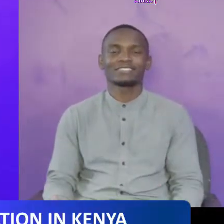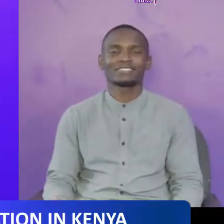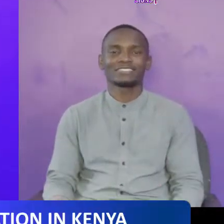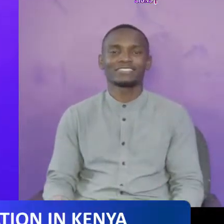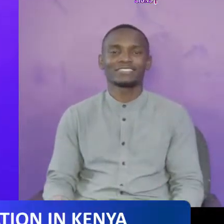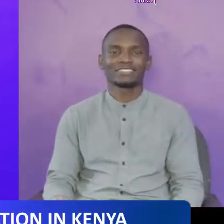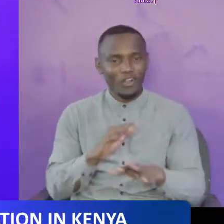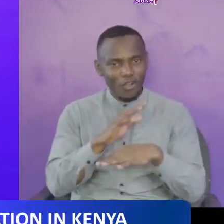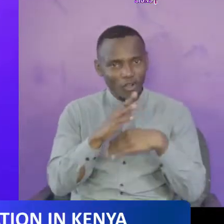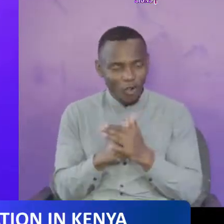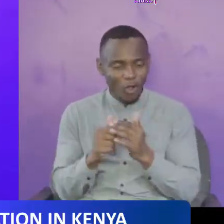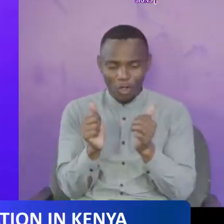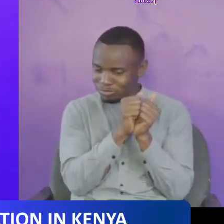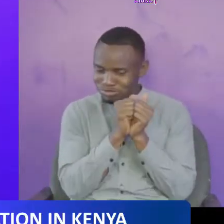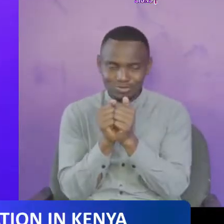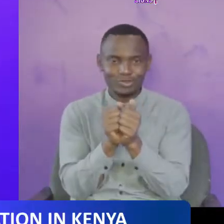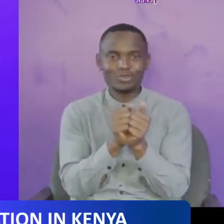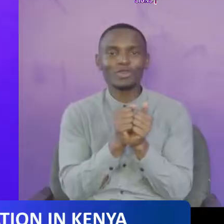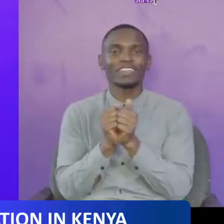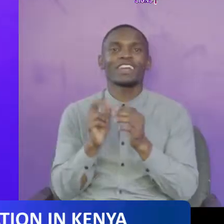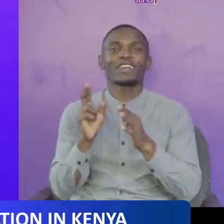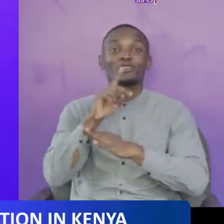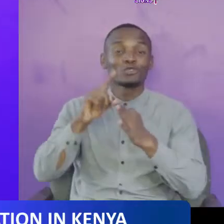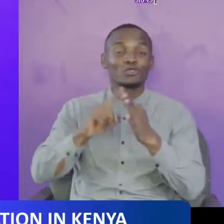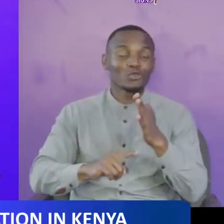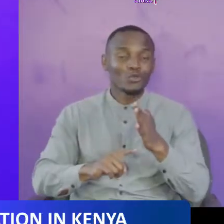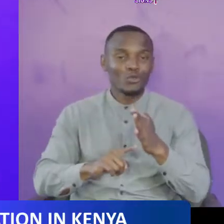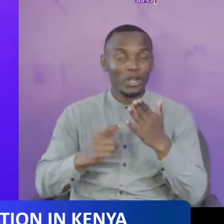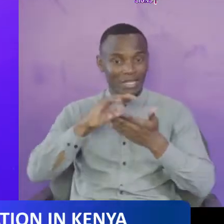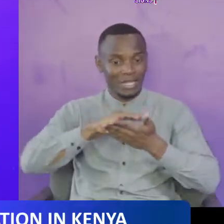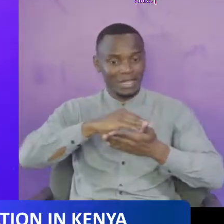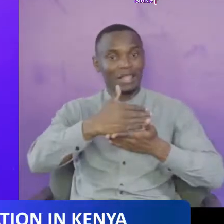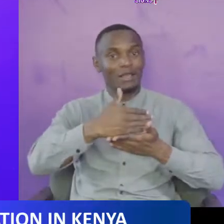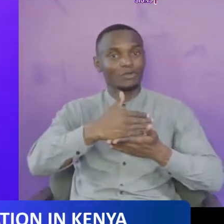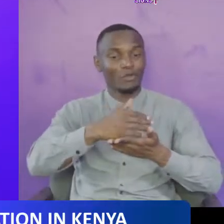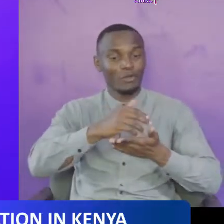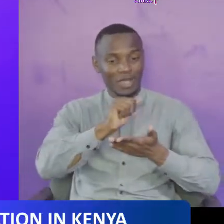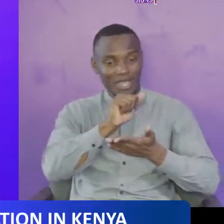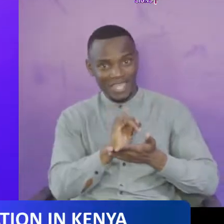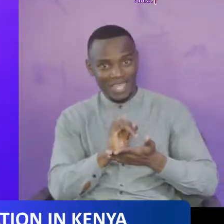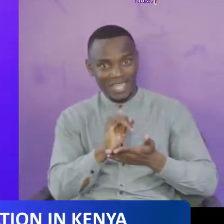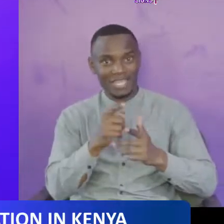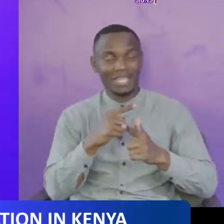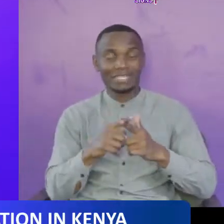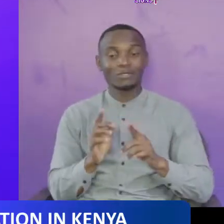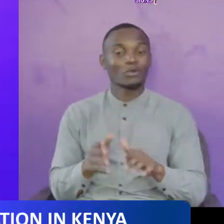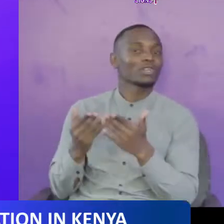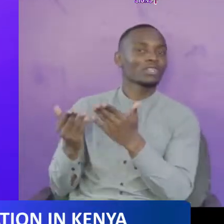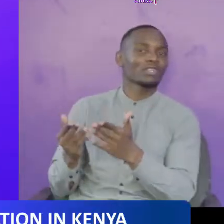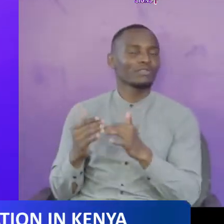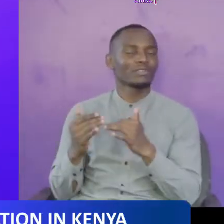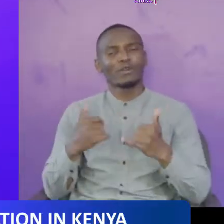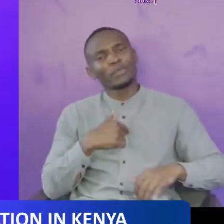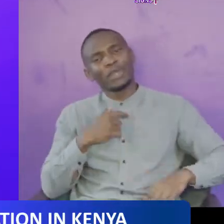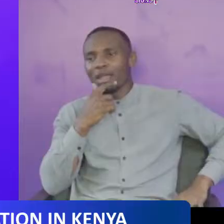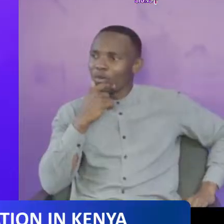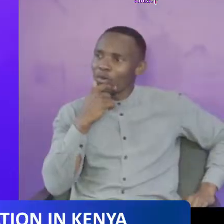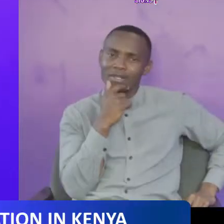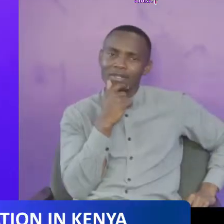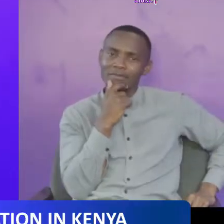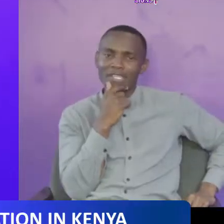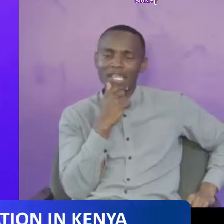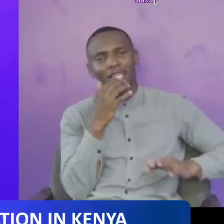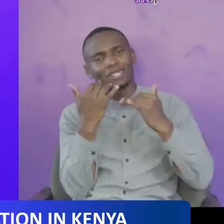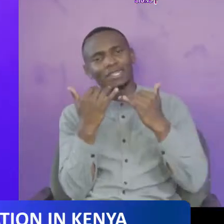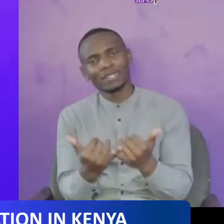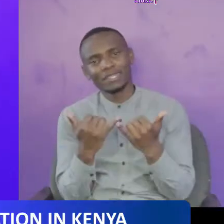walijibeba wote wakakaa na machine na wakasubmit. So I said, oh my goodness, so where do we get